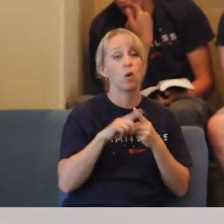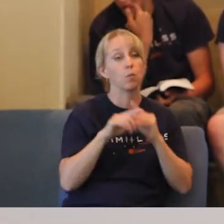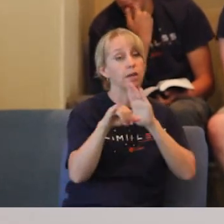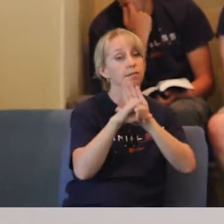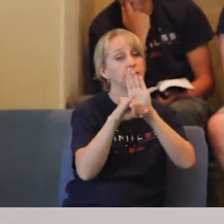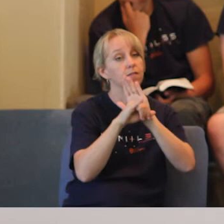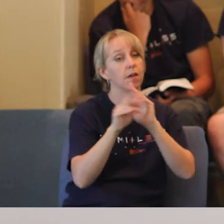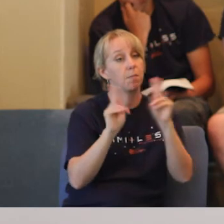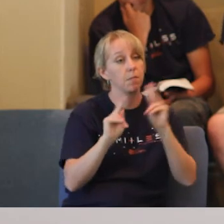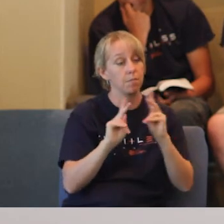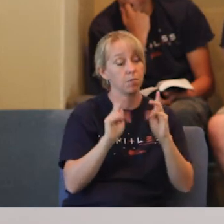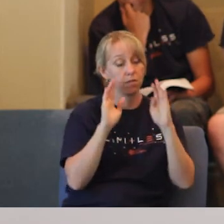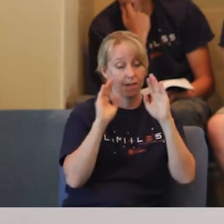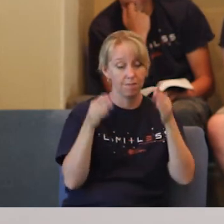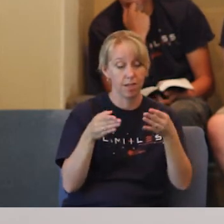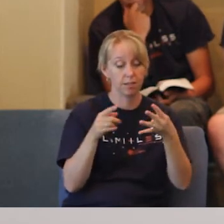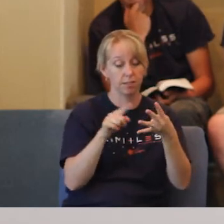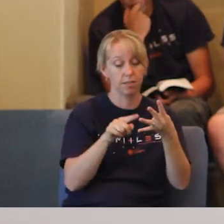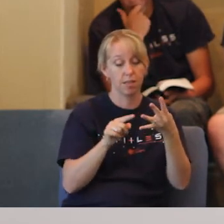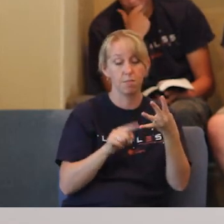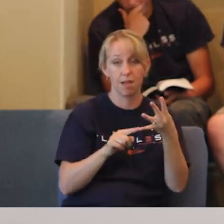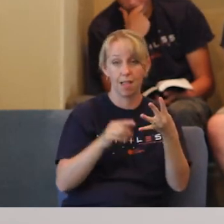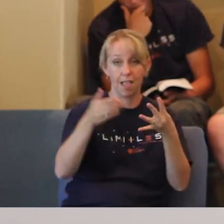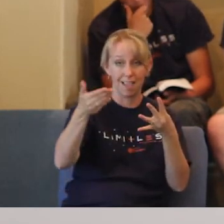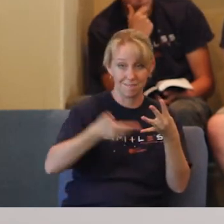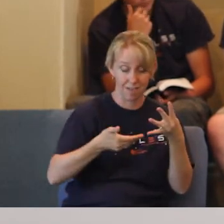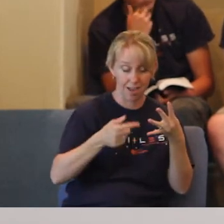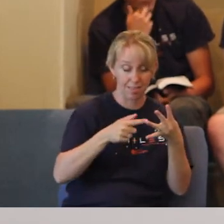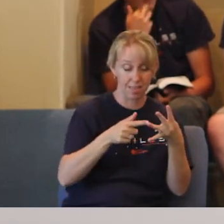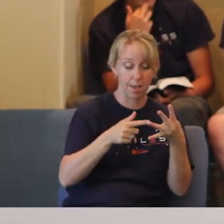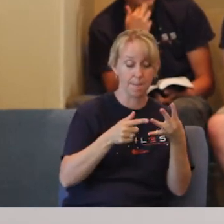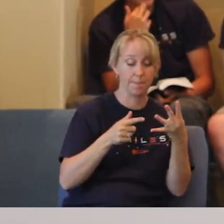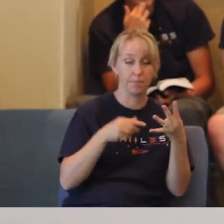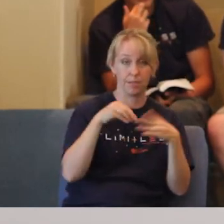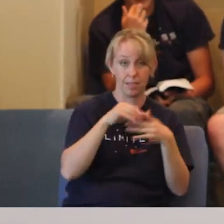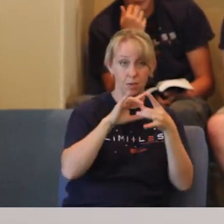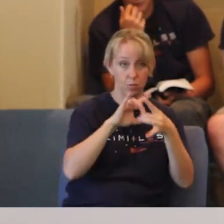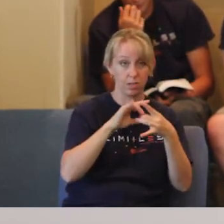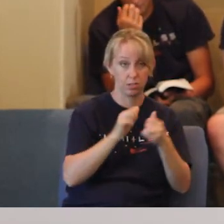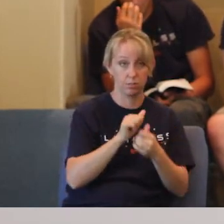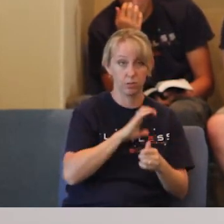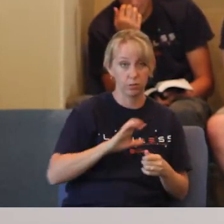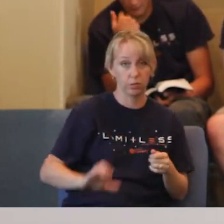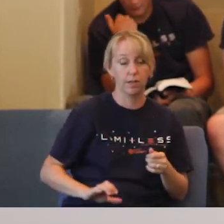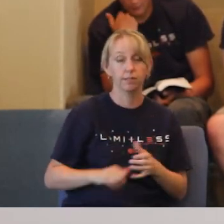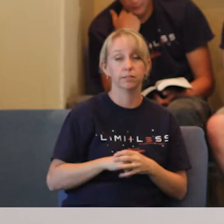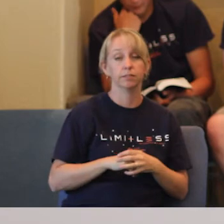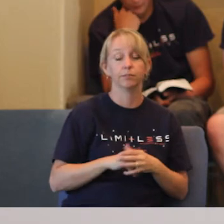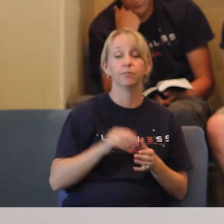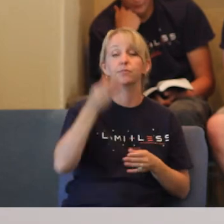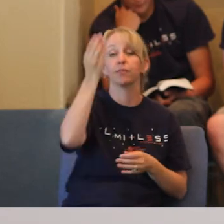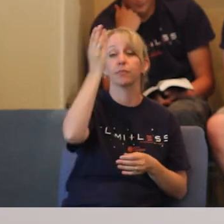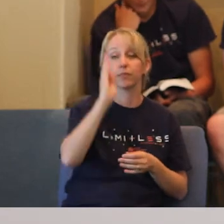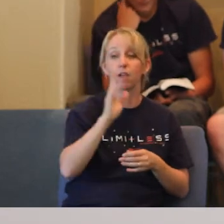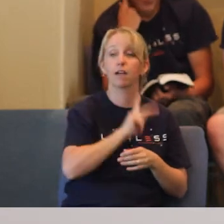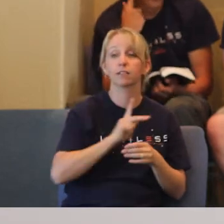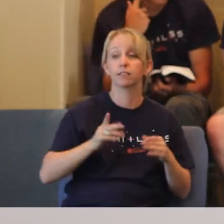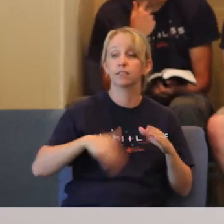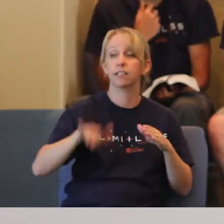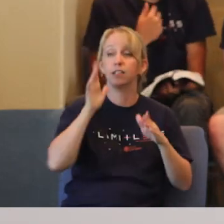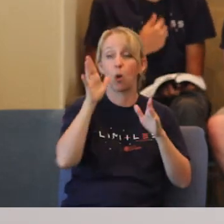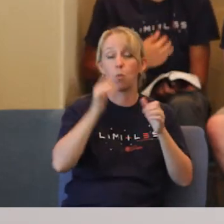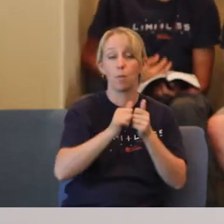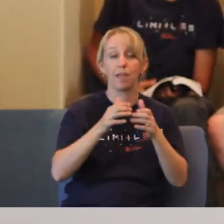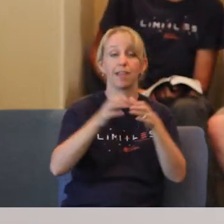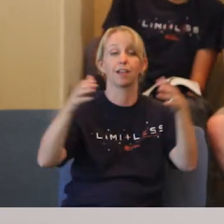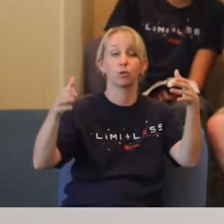them into relationship with Christ, God's kingdom will be increased. And that's what we want. Our world's a world